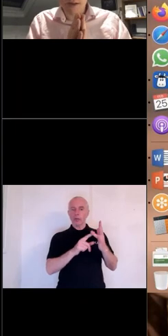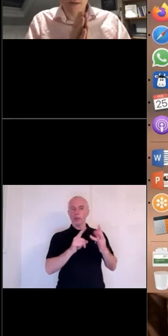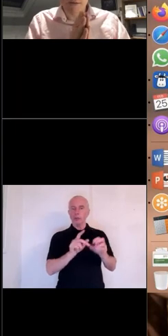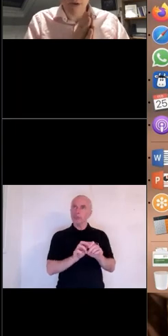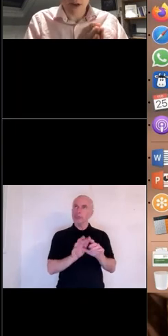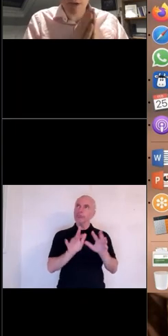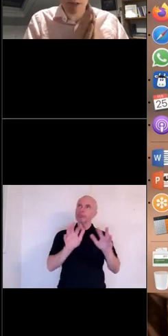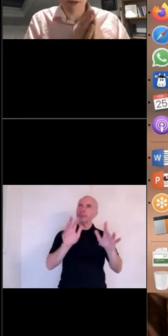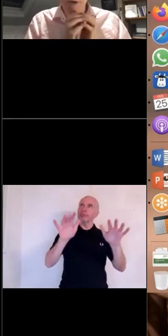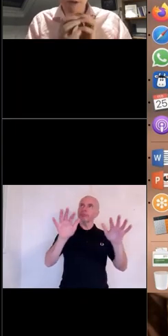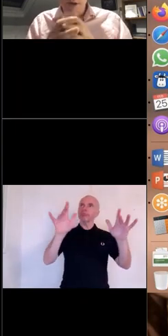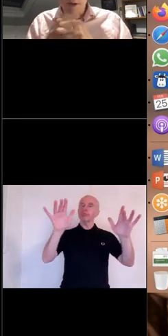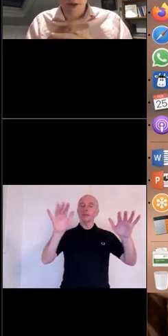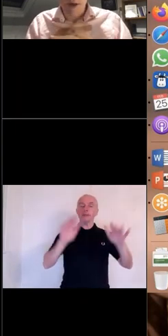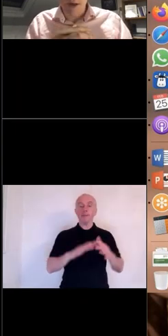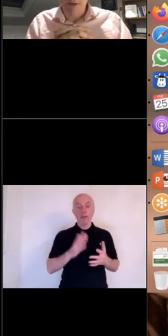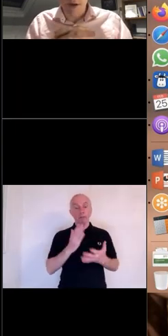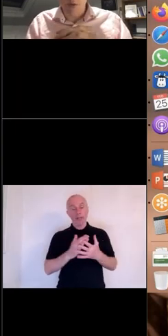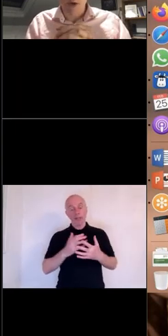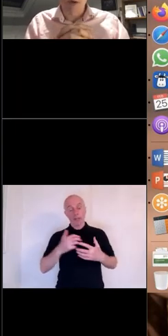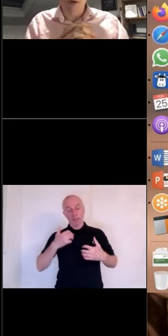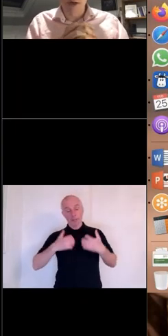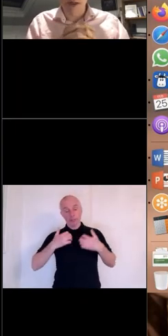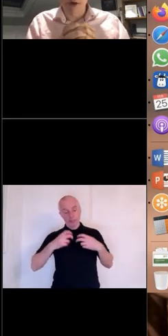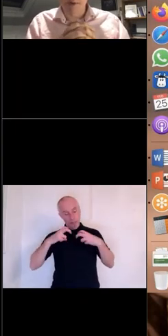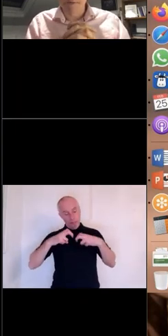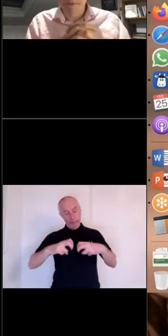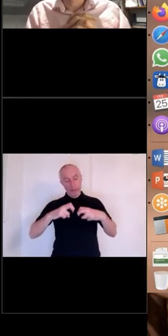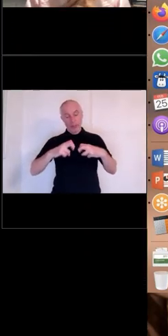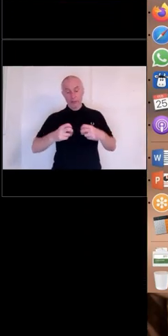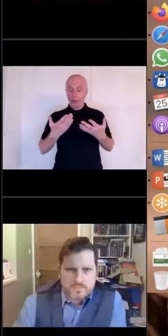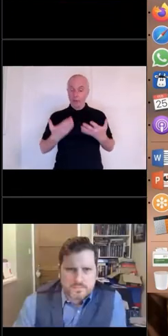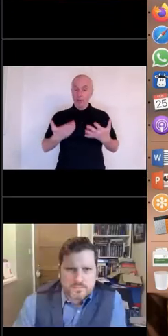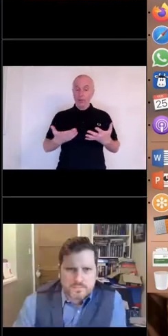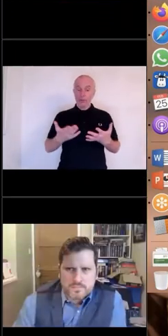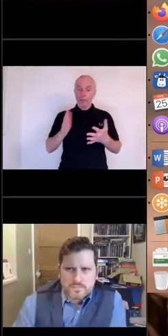there's there's really interesting research being done around the world on that at the moment.